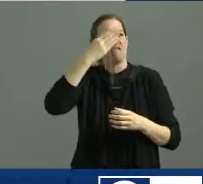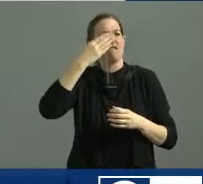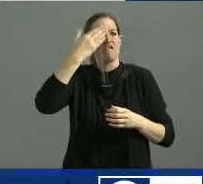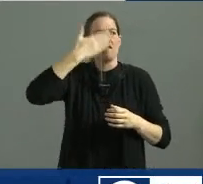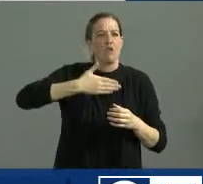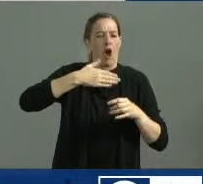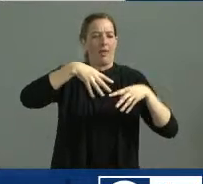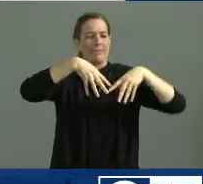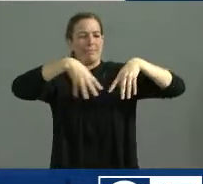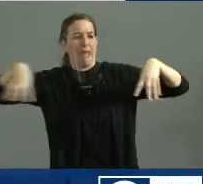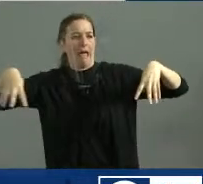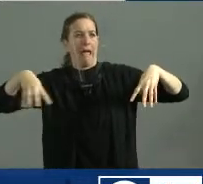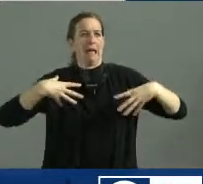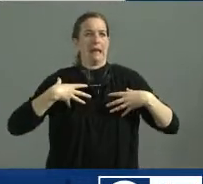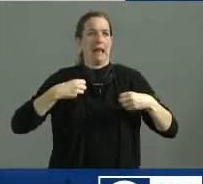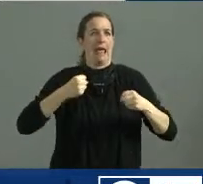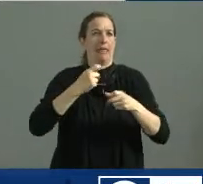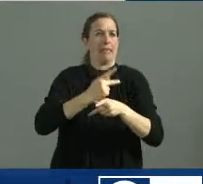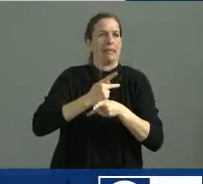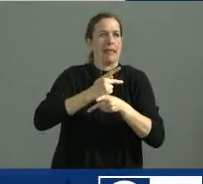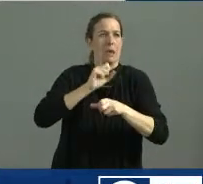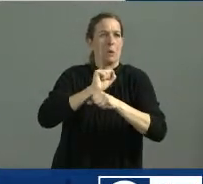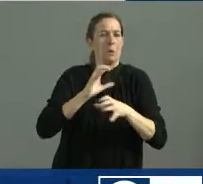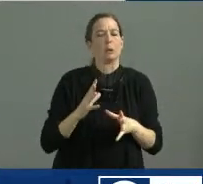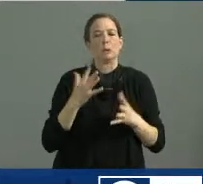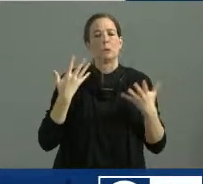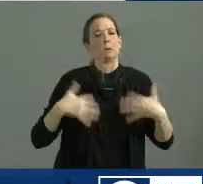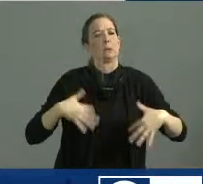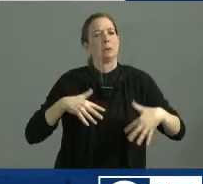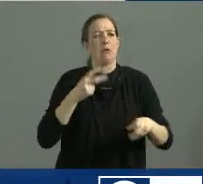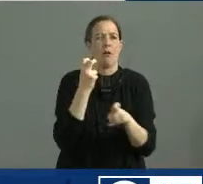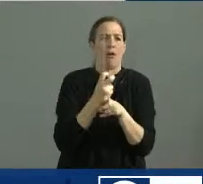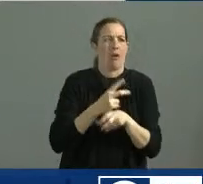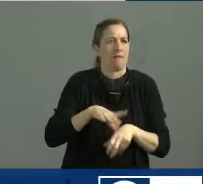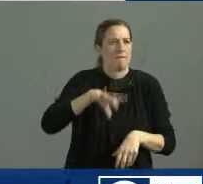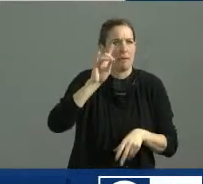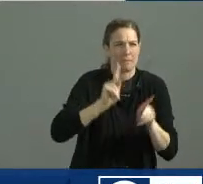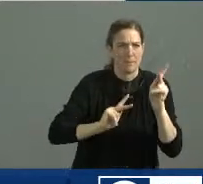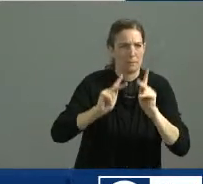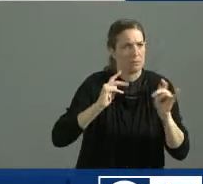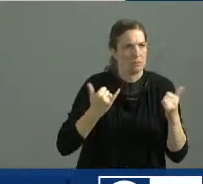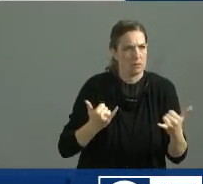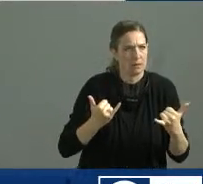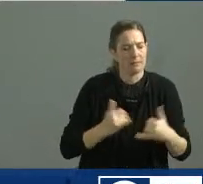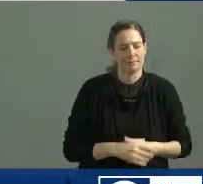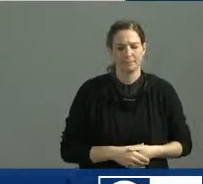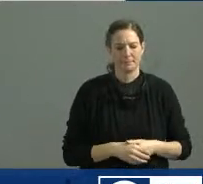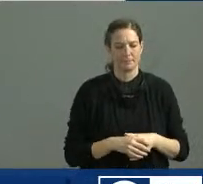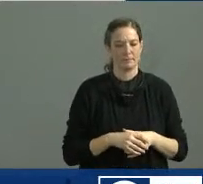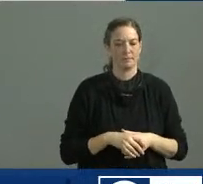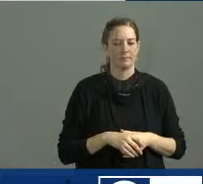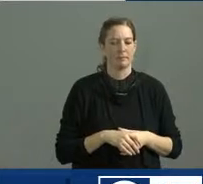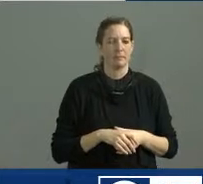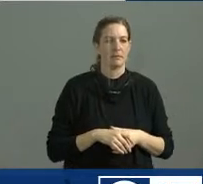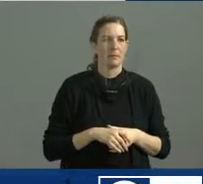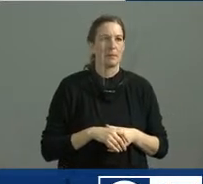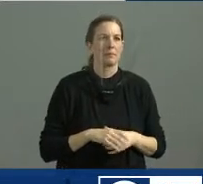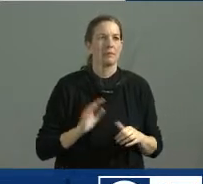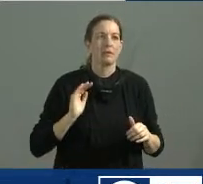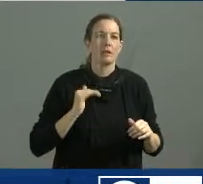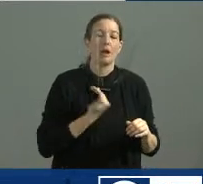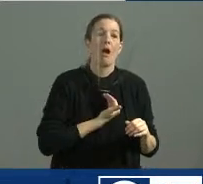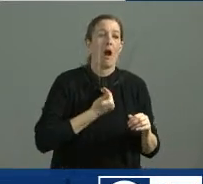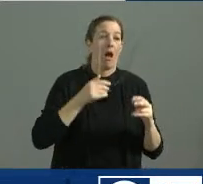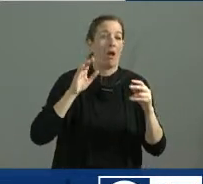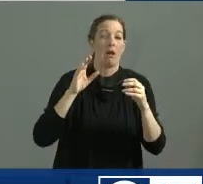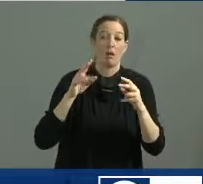though, over the last week, as we've been putting together like this state-run facility, partners have really stepped up. We've